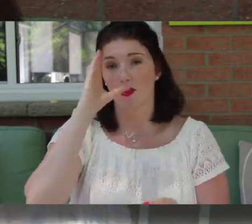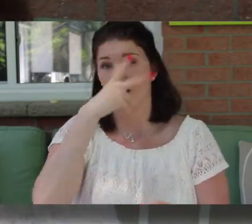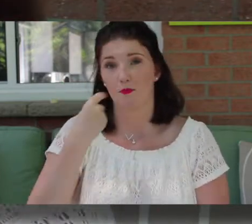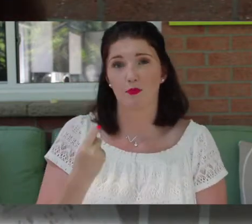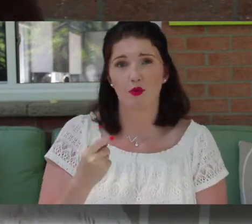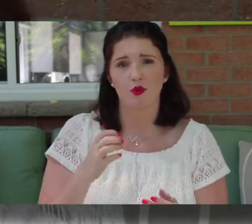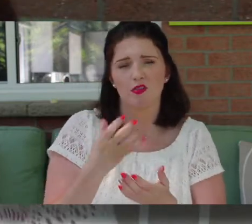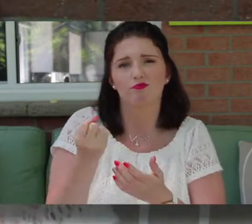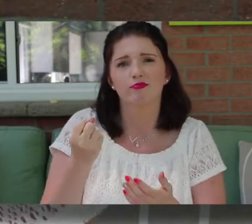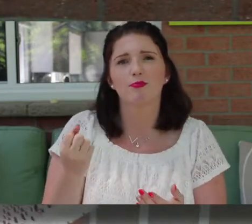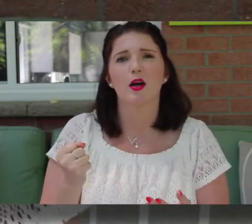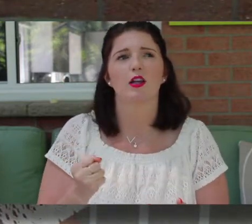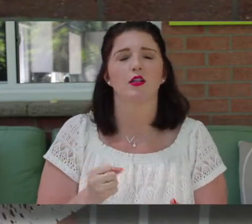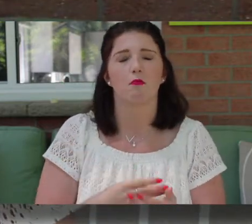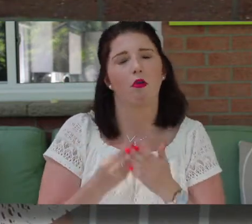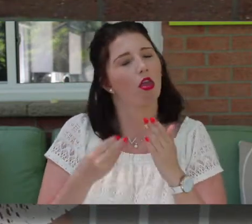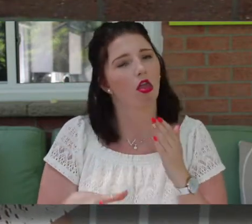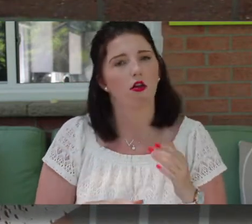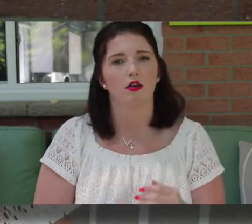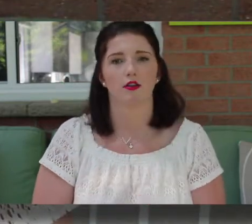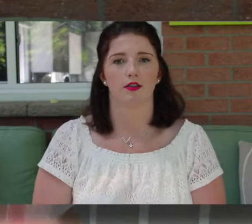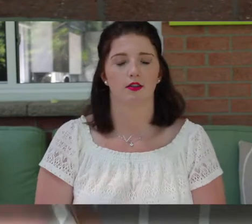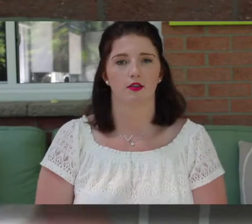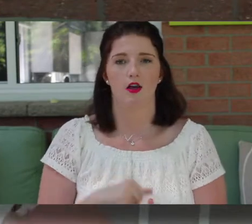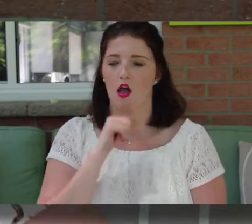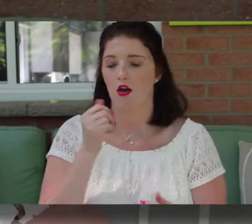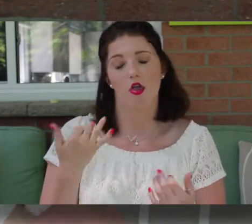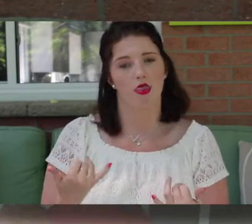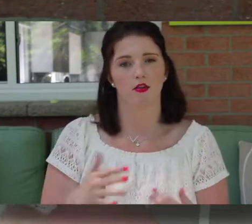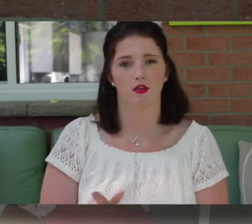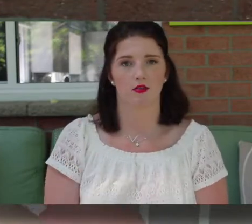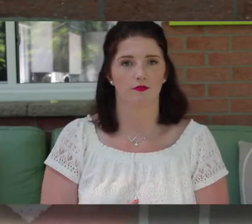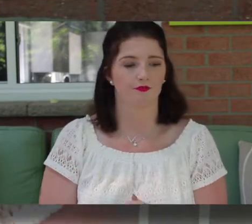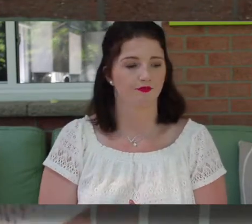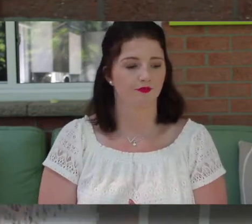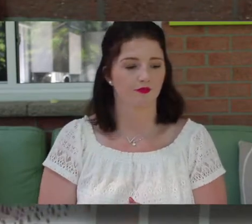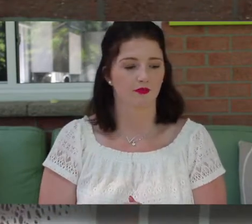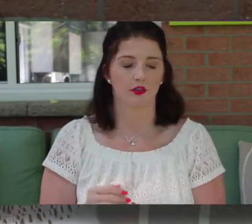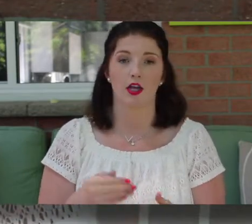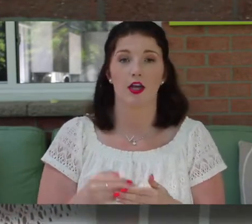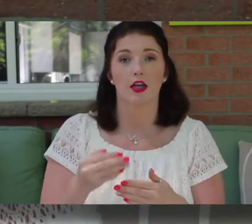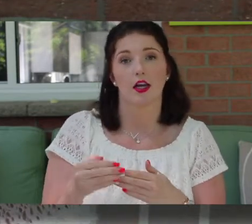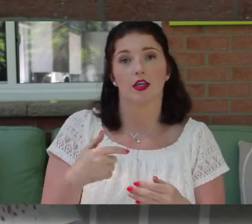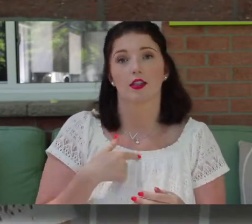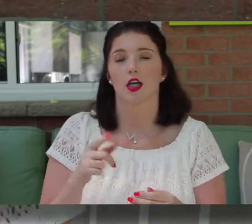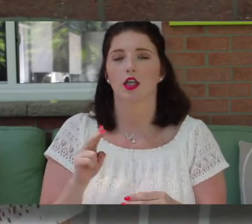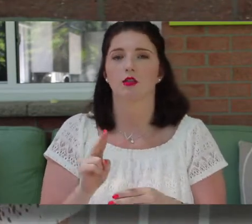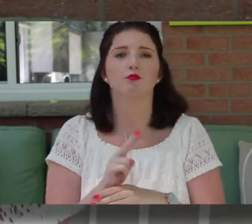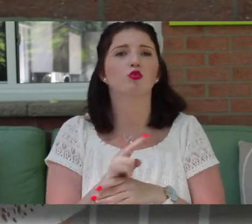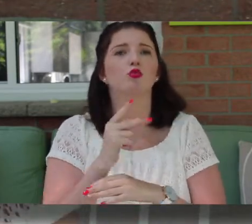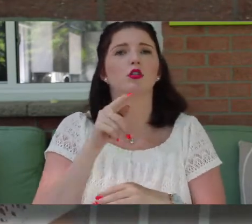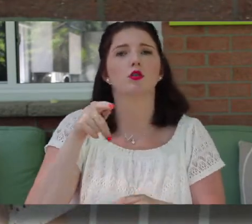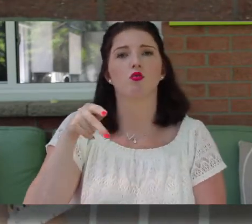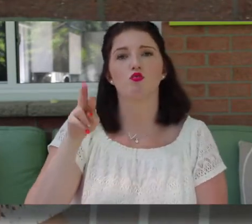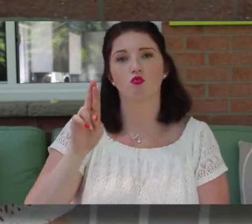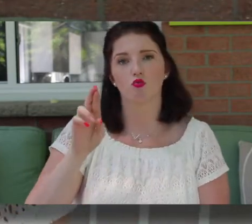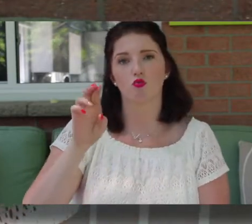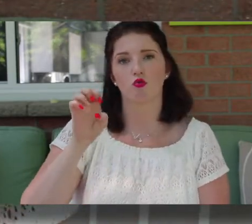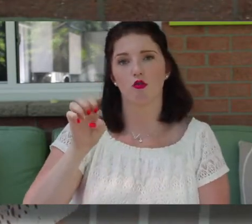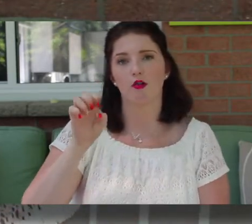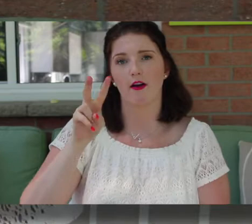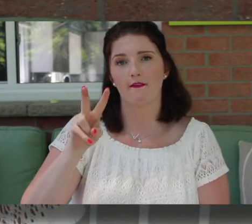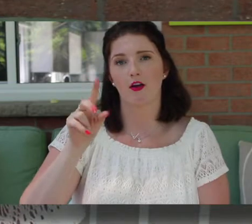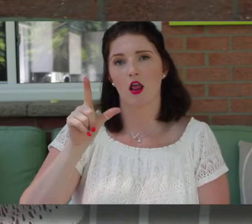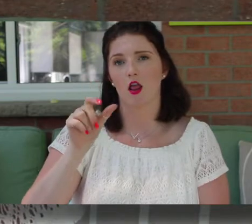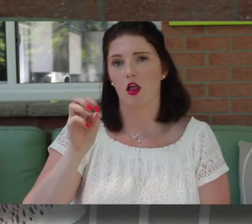that works. Next, I have these 2 Revlons that I used in my last video. They're the new Revlon blushes, but